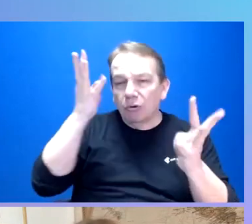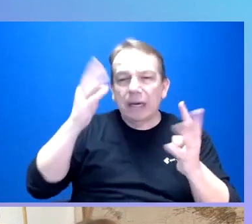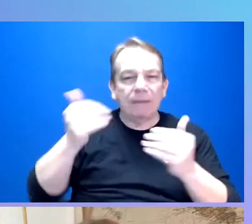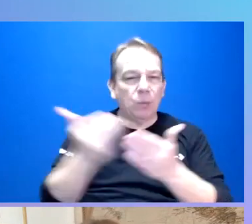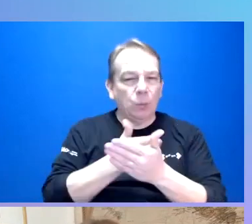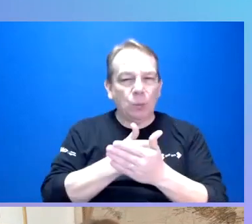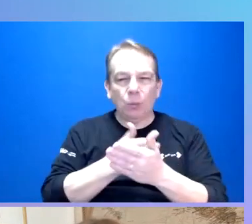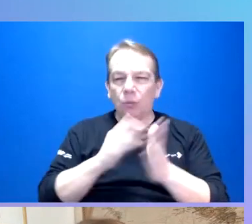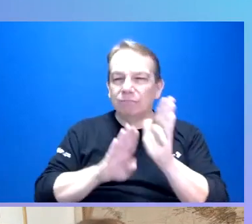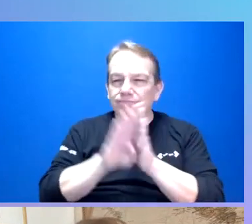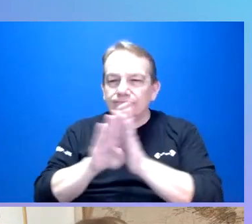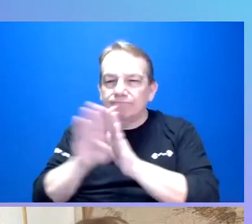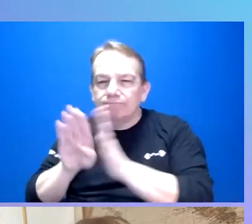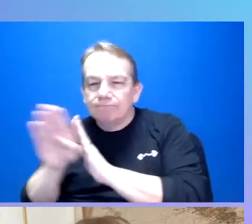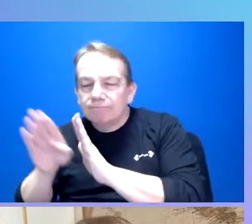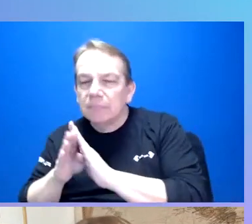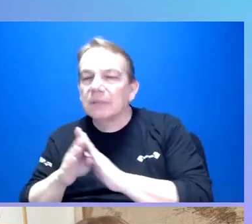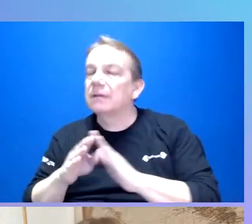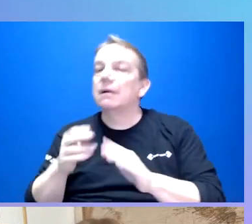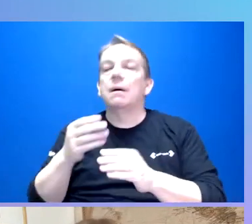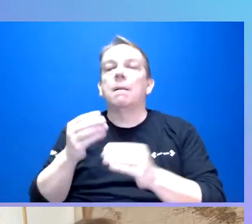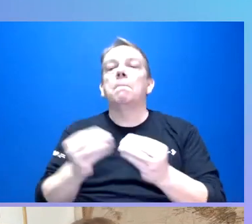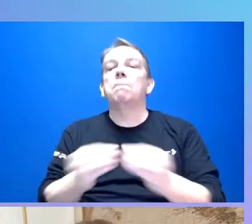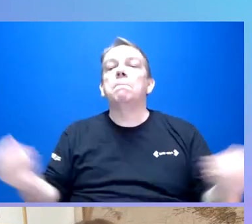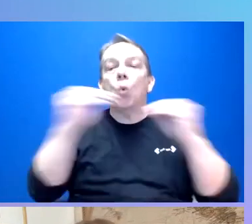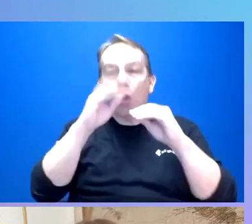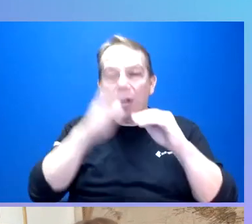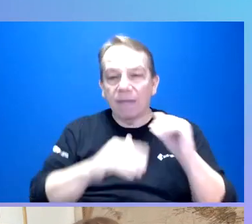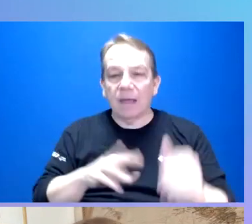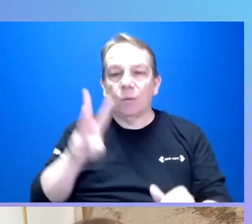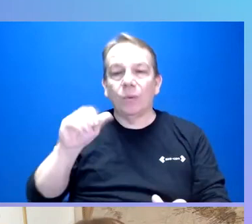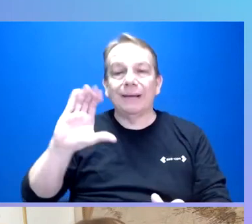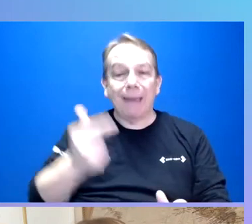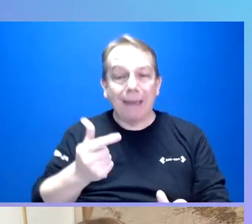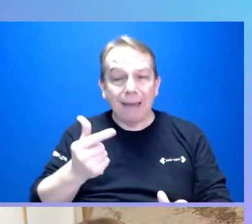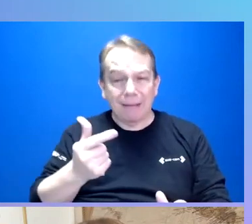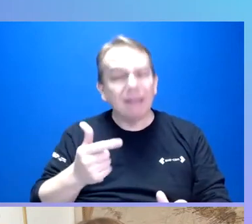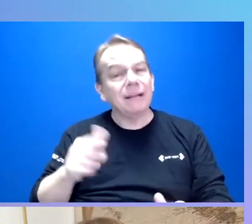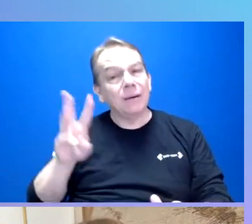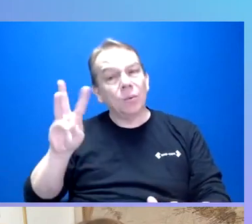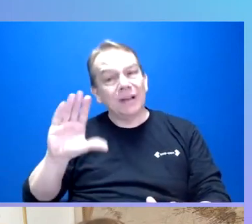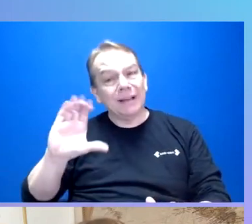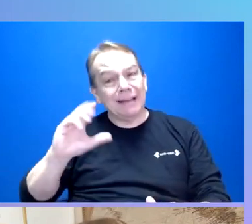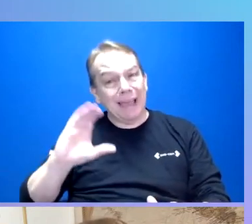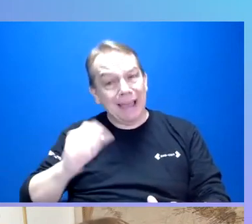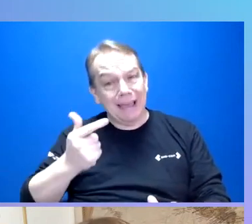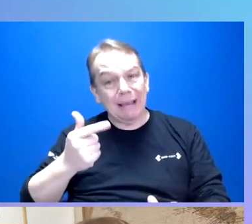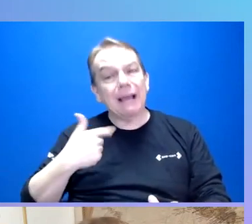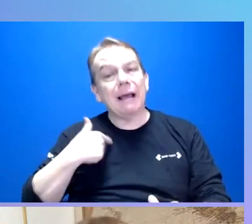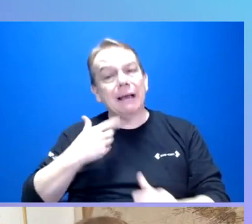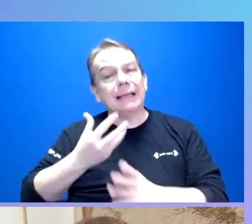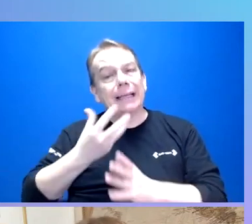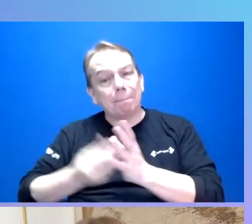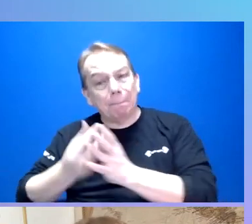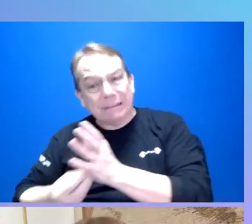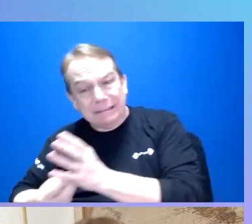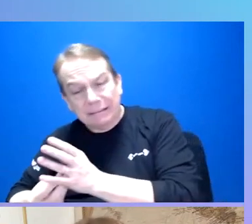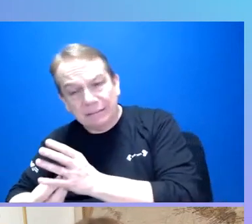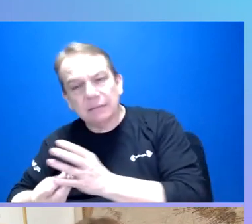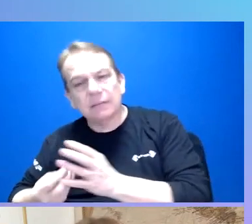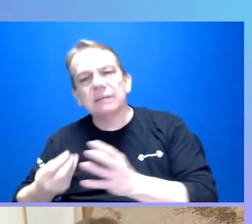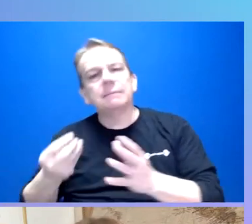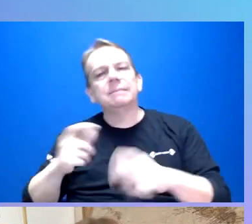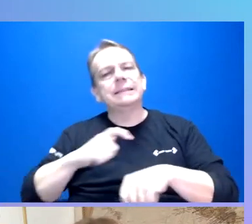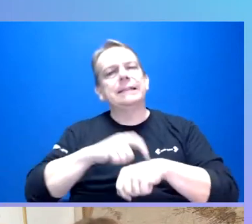and innovate beyond WCAG conformance. WCAG has gaps, right? And when we find those gaps, it's just time to get